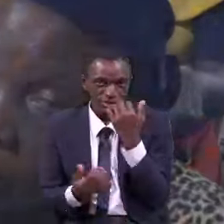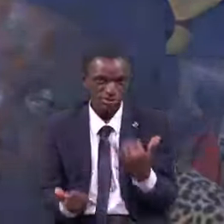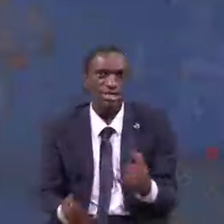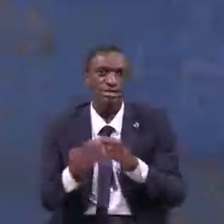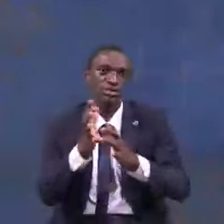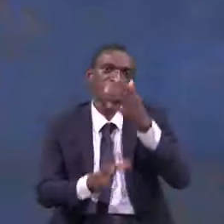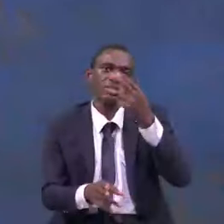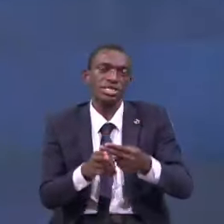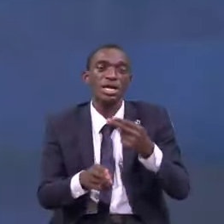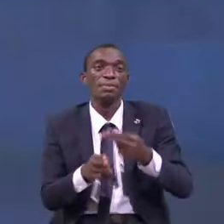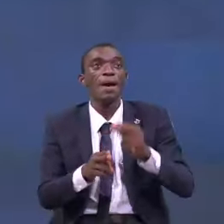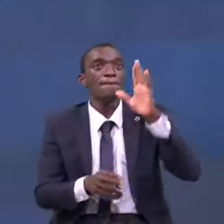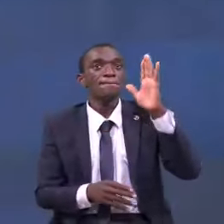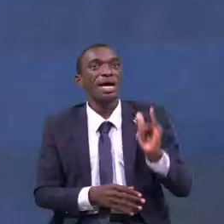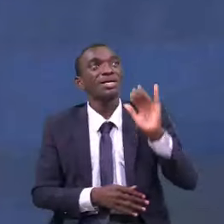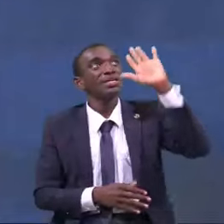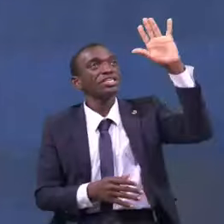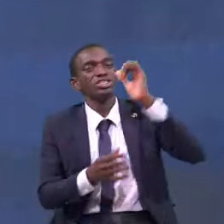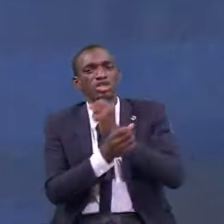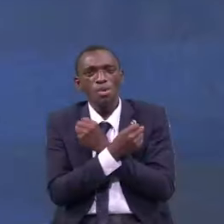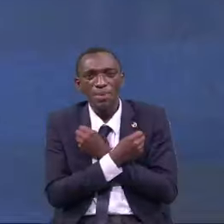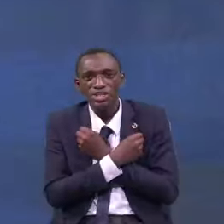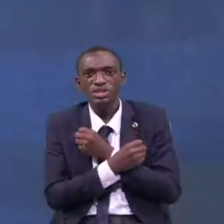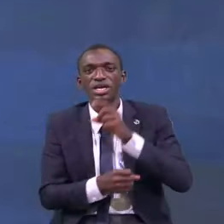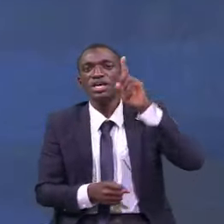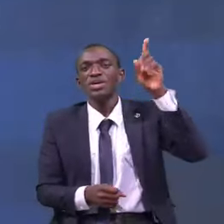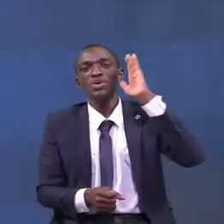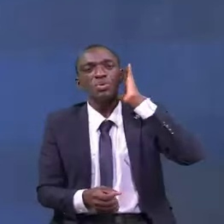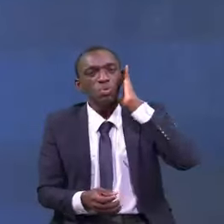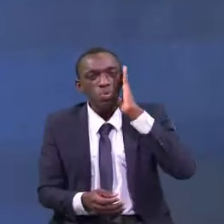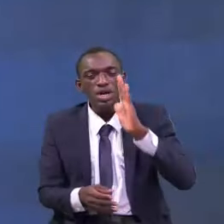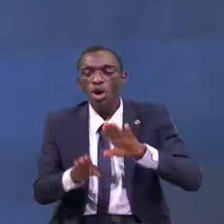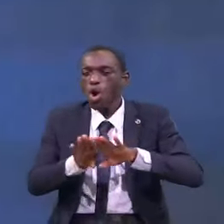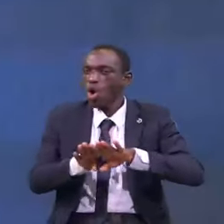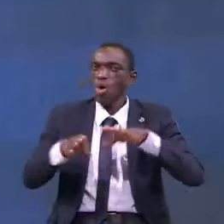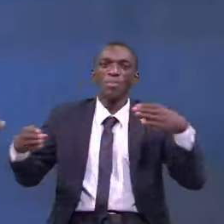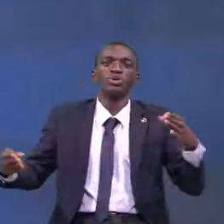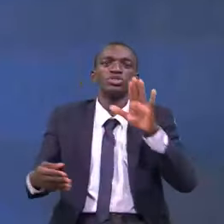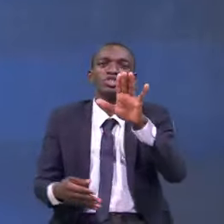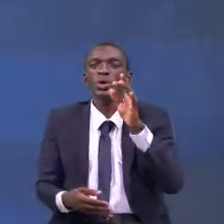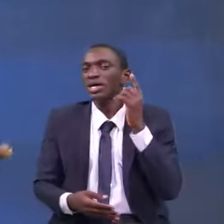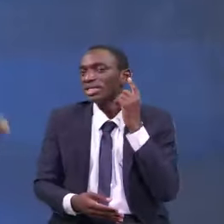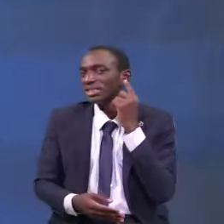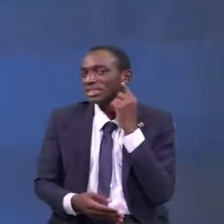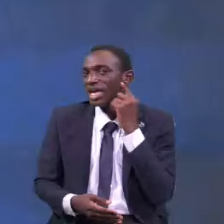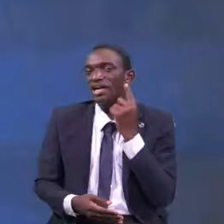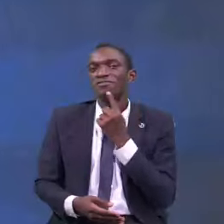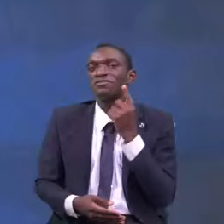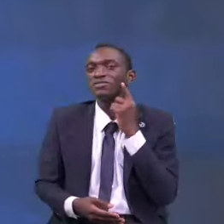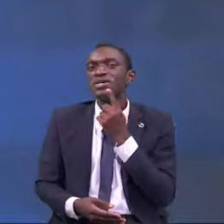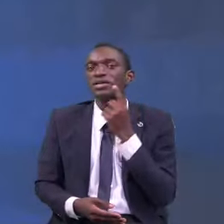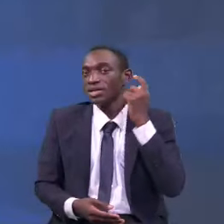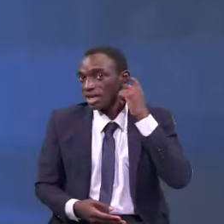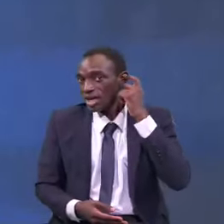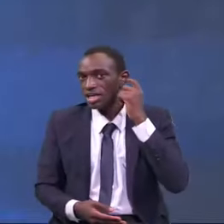his compassion, he will unstop your deaf ears, and he will loosen